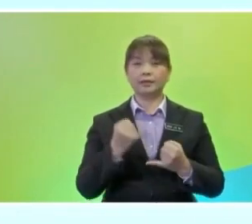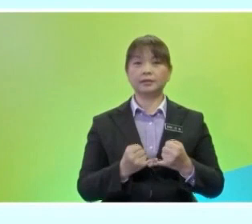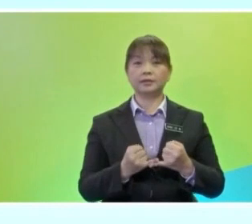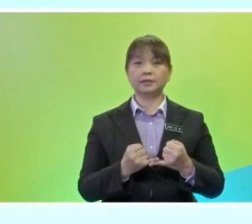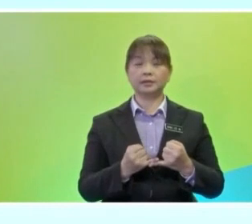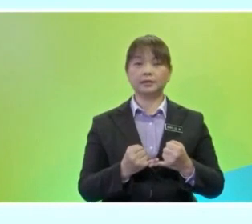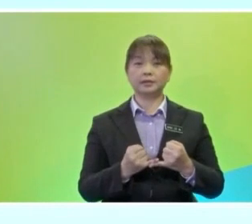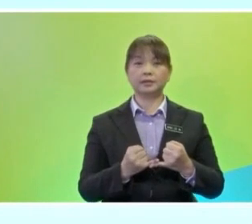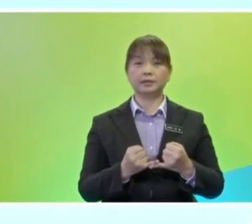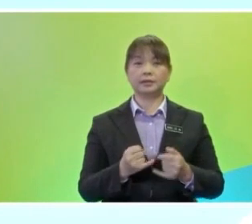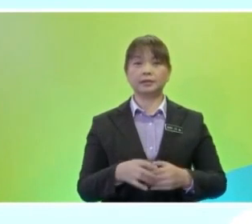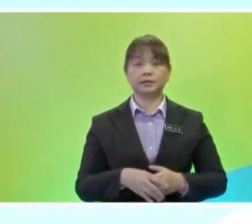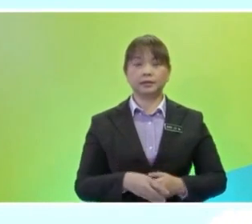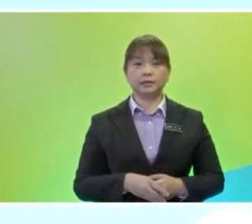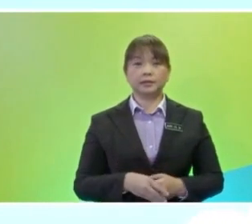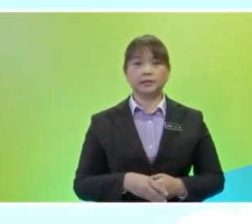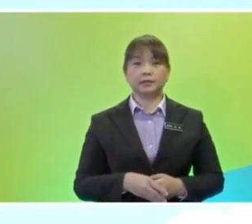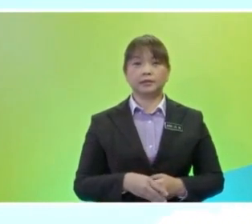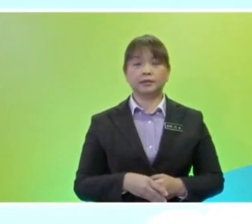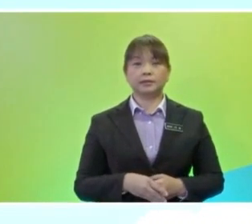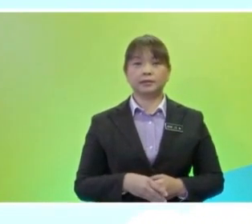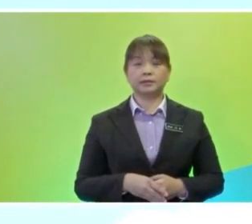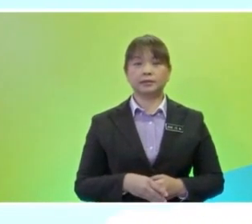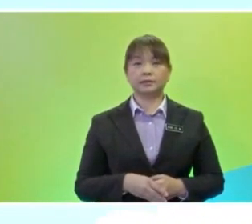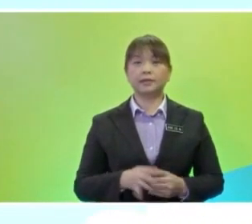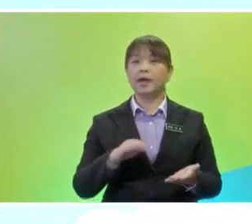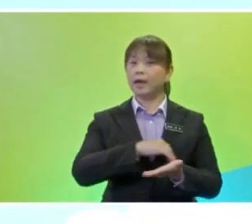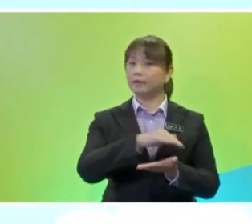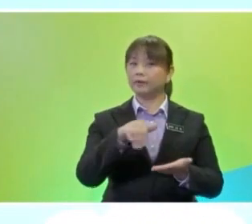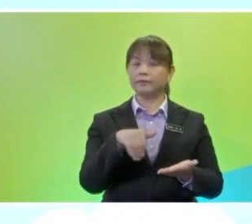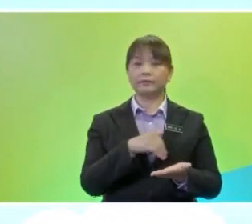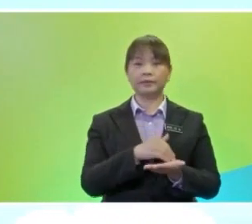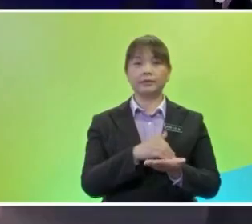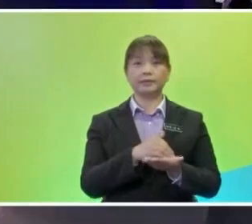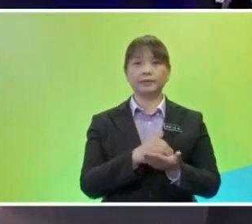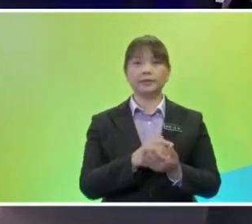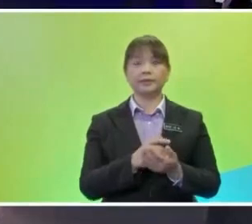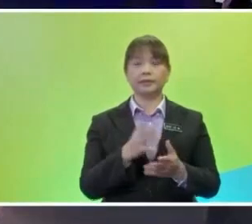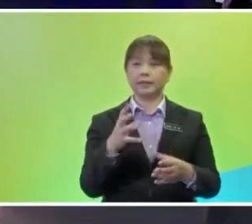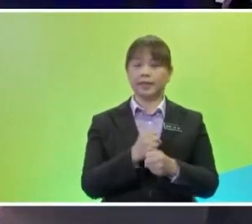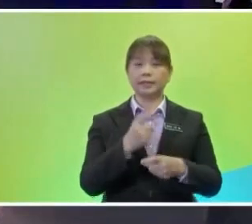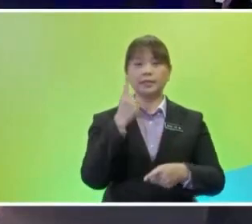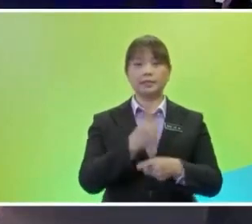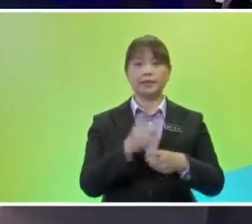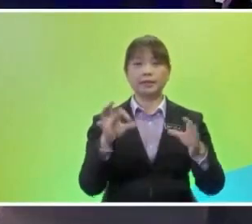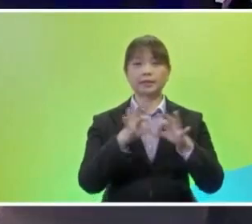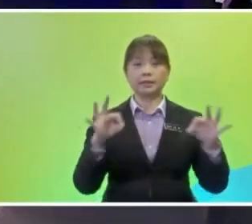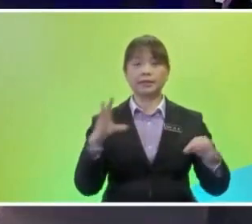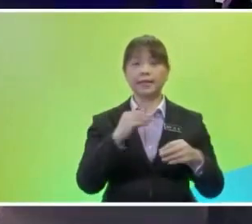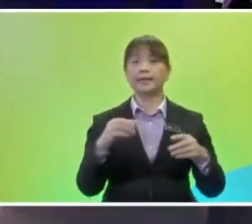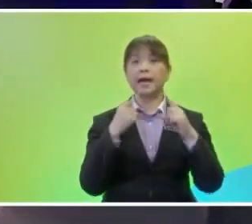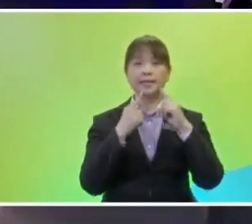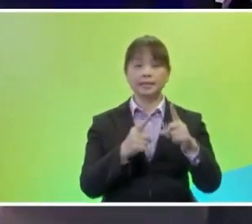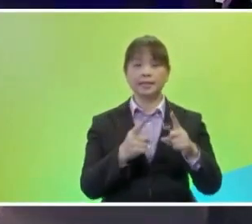hope I could visit New Zealand again. Excellent. So everybody got correct sentences, correct answers. Good job.